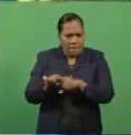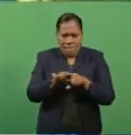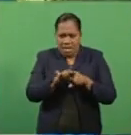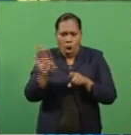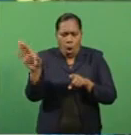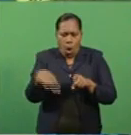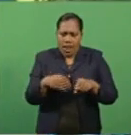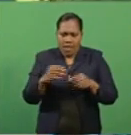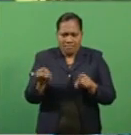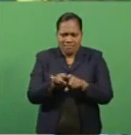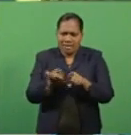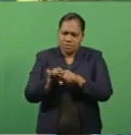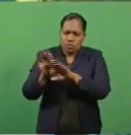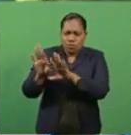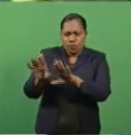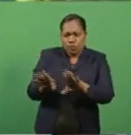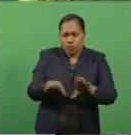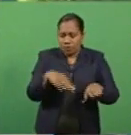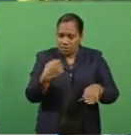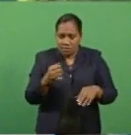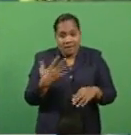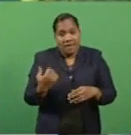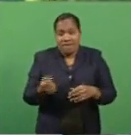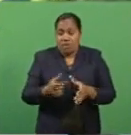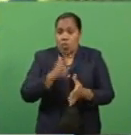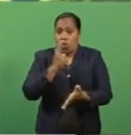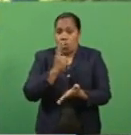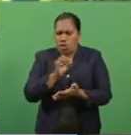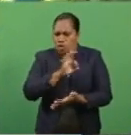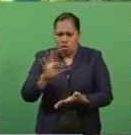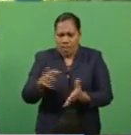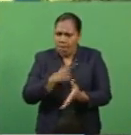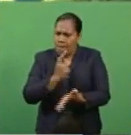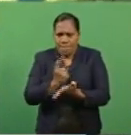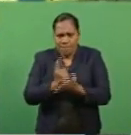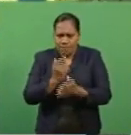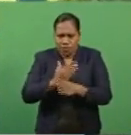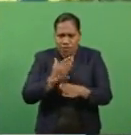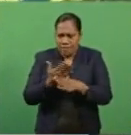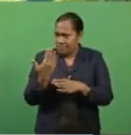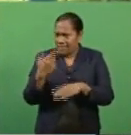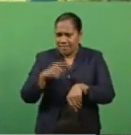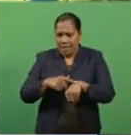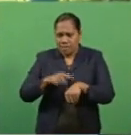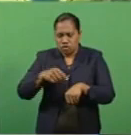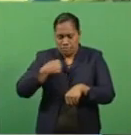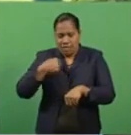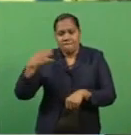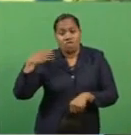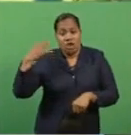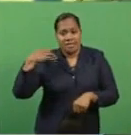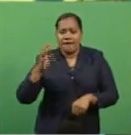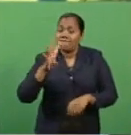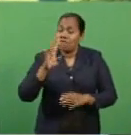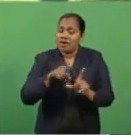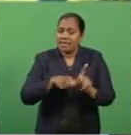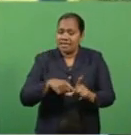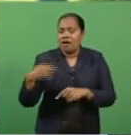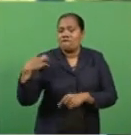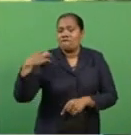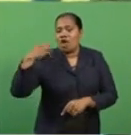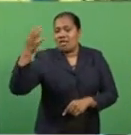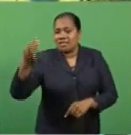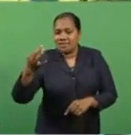of jobs for physiotherapists at that time, so I had to volunteer. I spent about 4 years volunteering